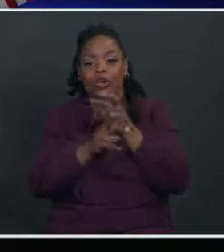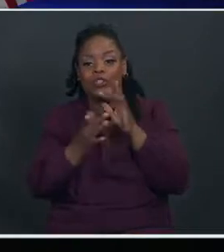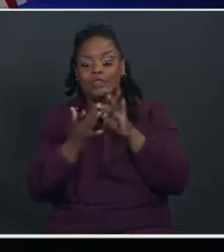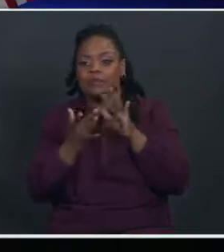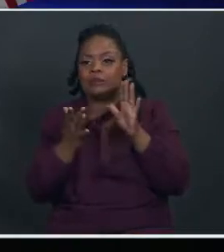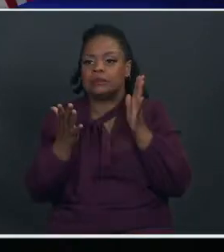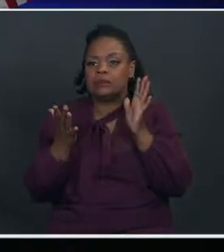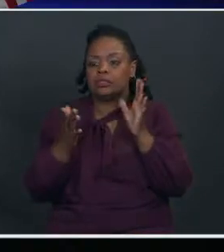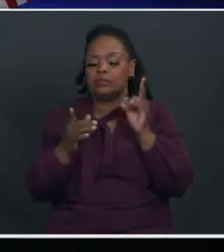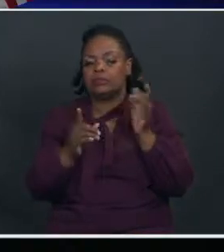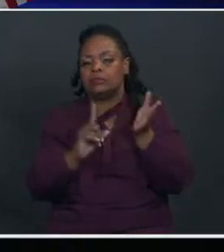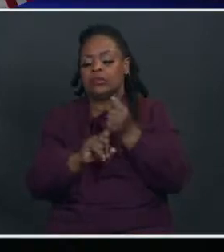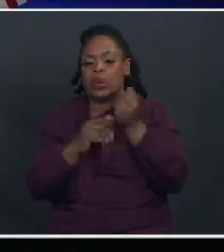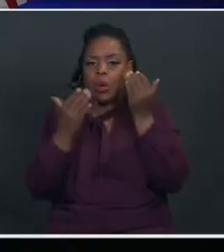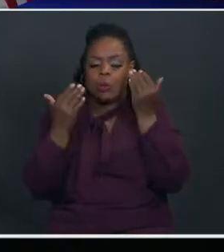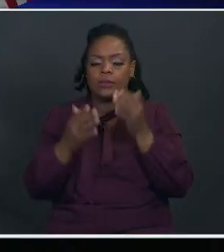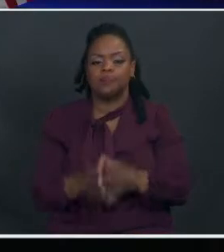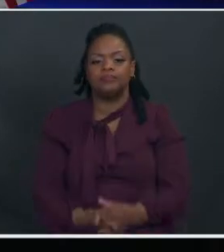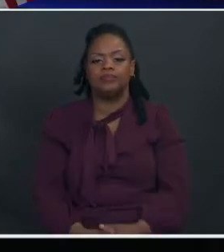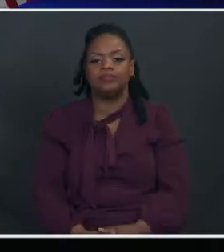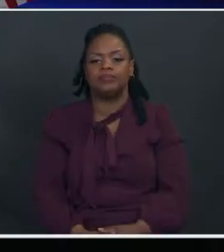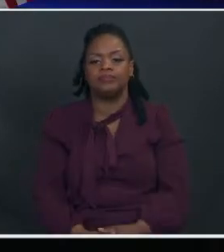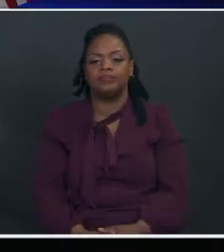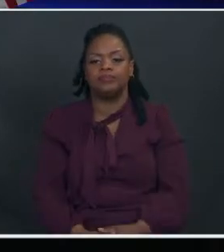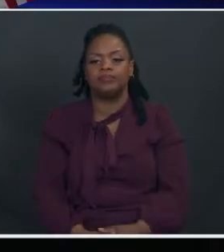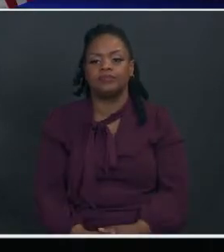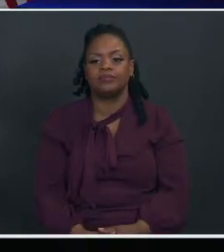Thank you. And we're coming up on the top of the